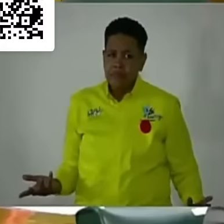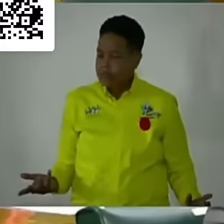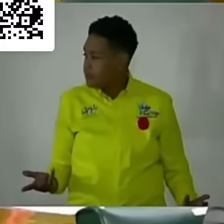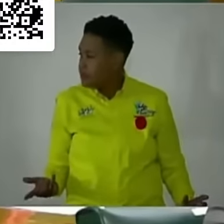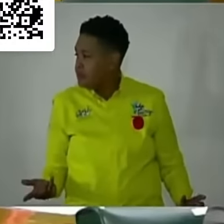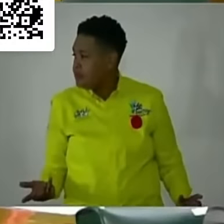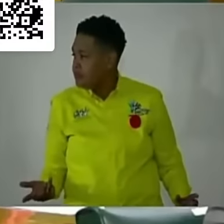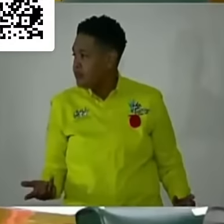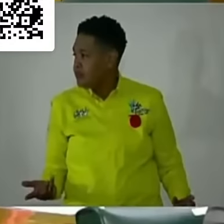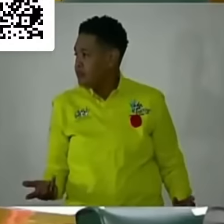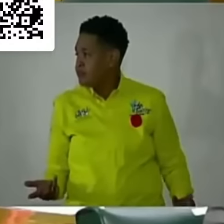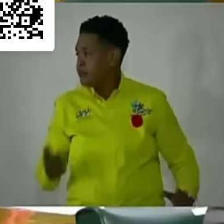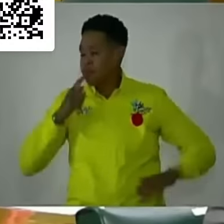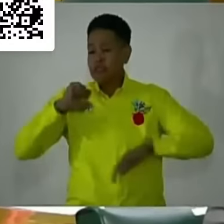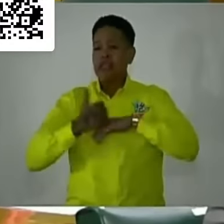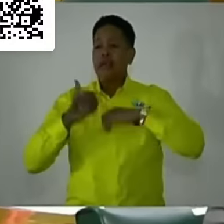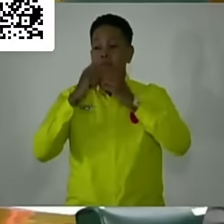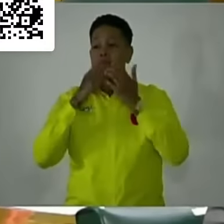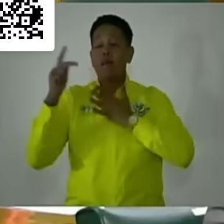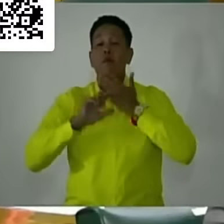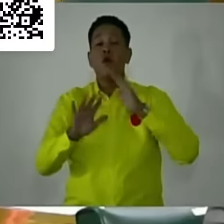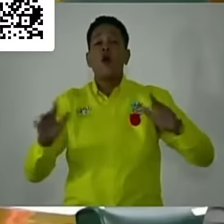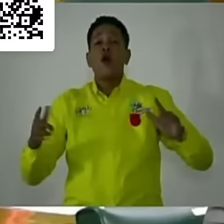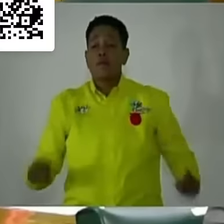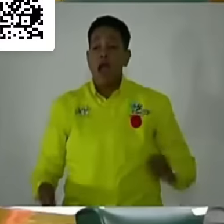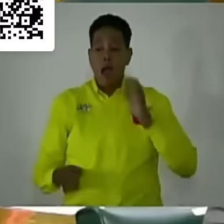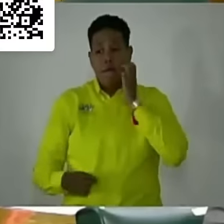to implement the program,